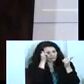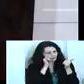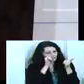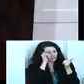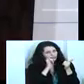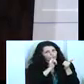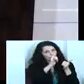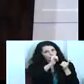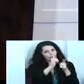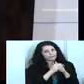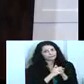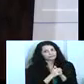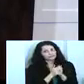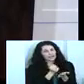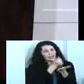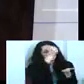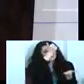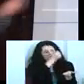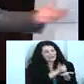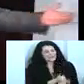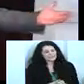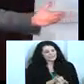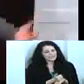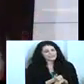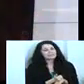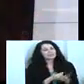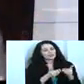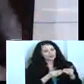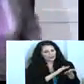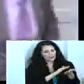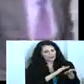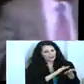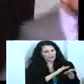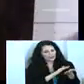evermore. Amen. Amen. Go in peace.